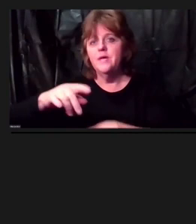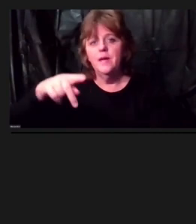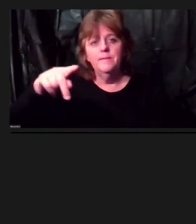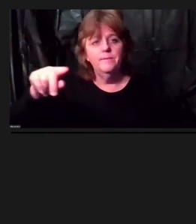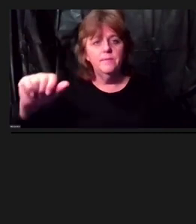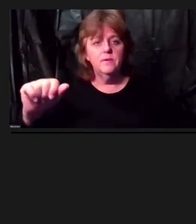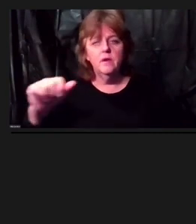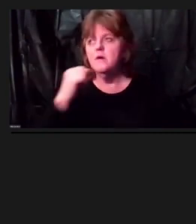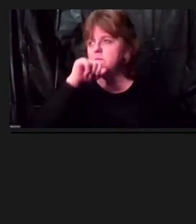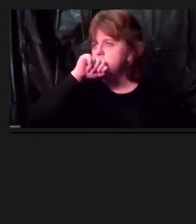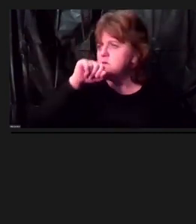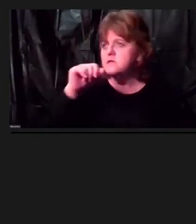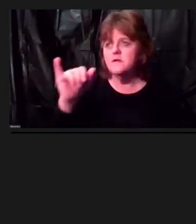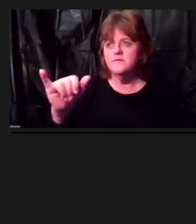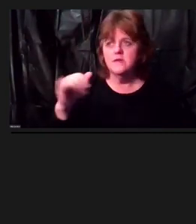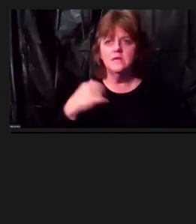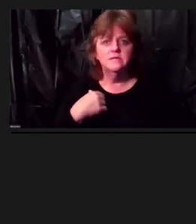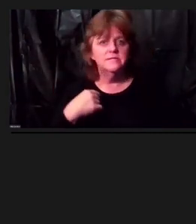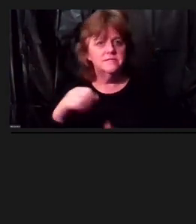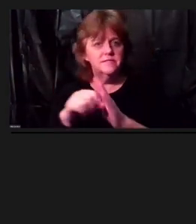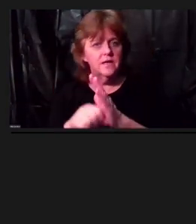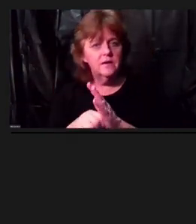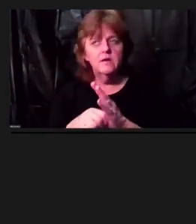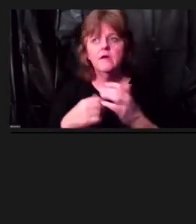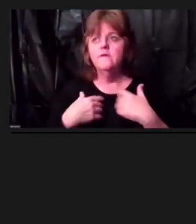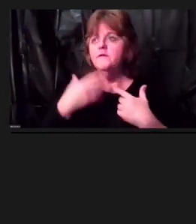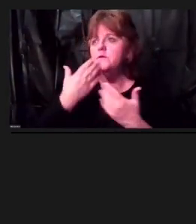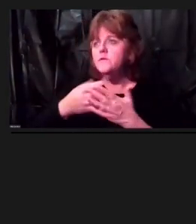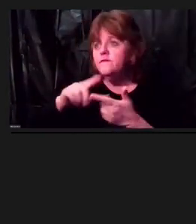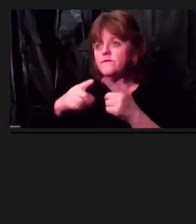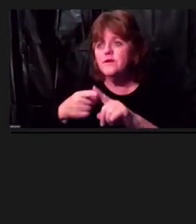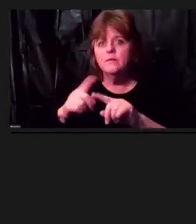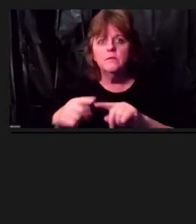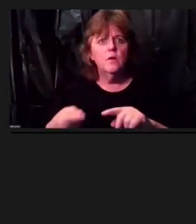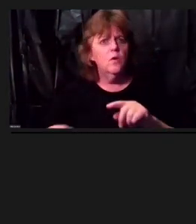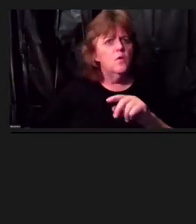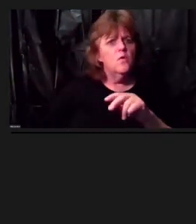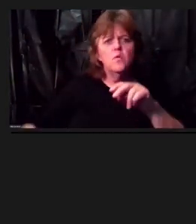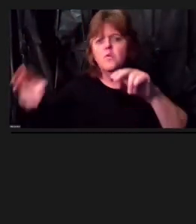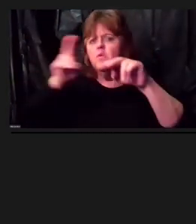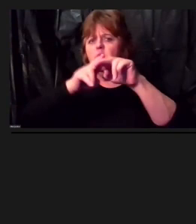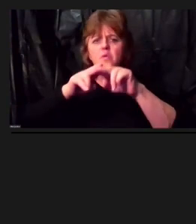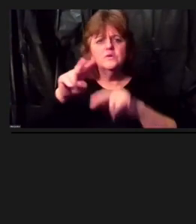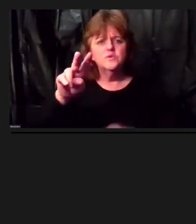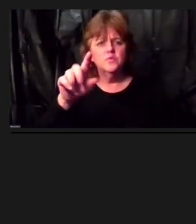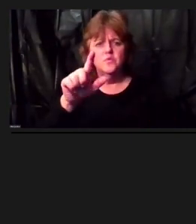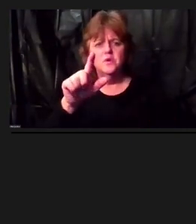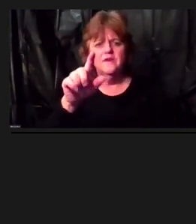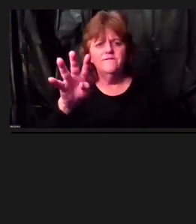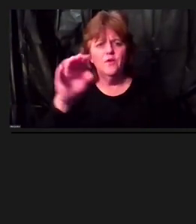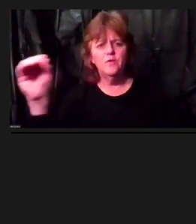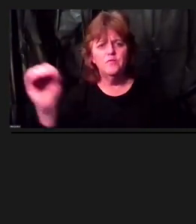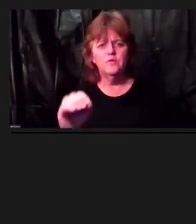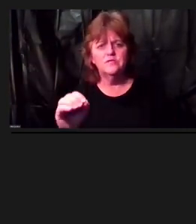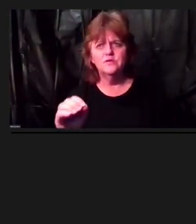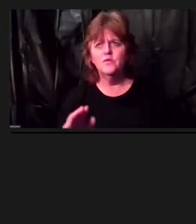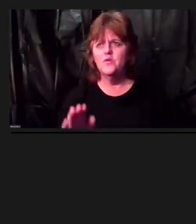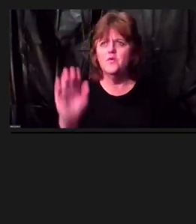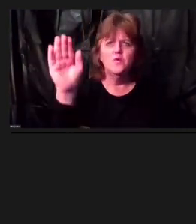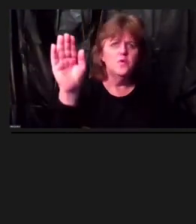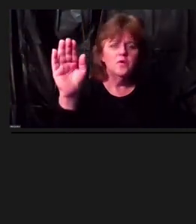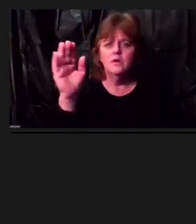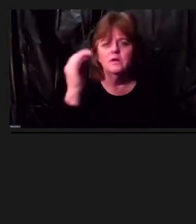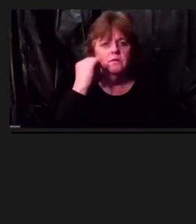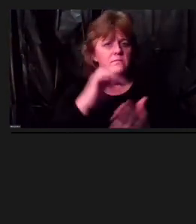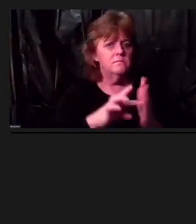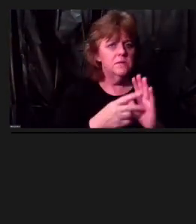the Keystone State. I've got some great friends there. However, their positivity rate now is at 24%, which means if Josue